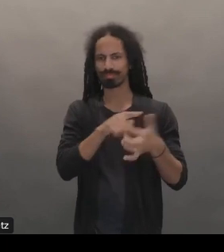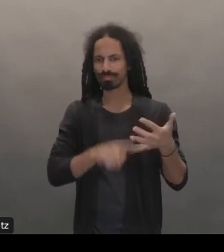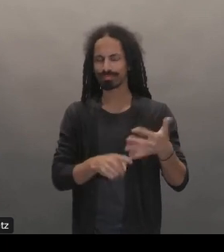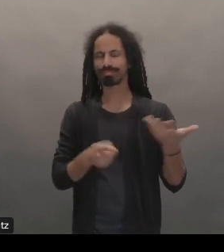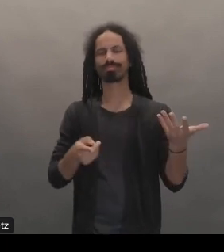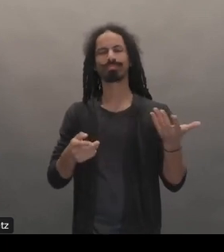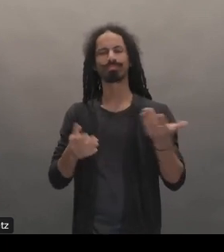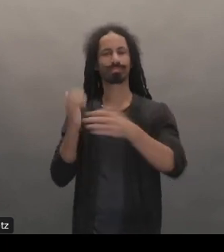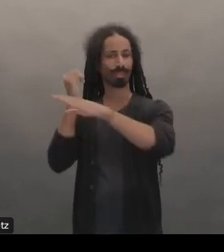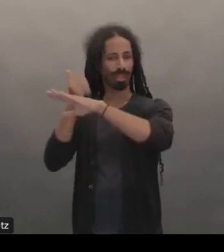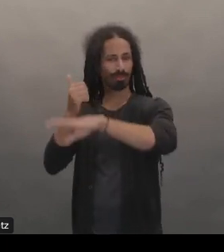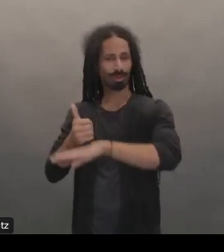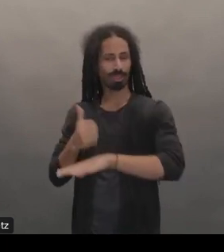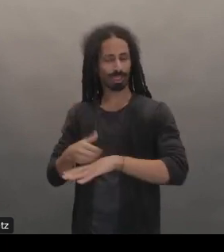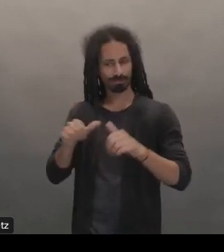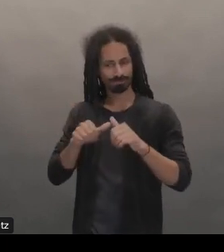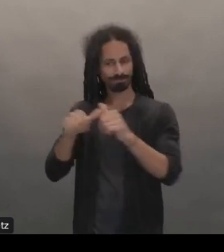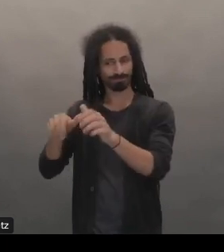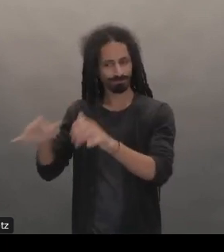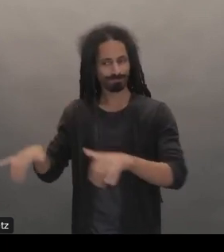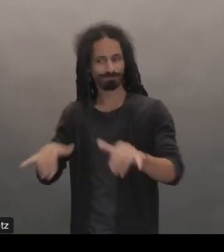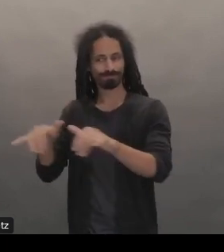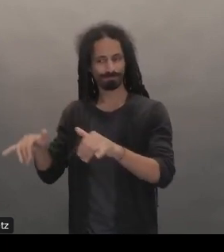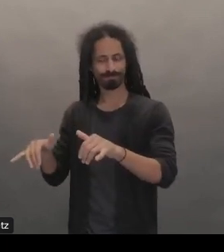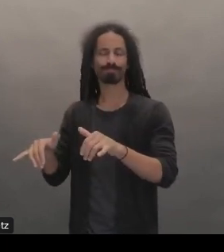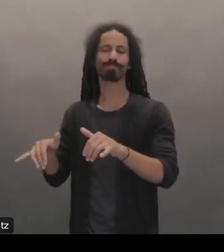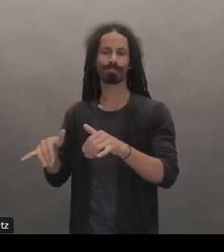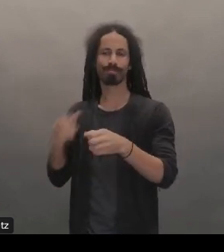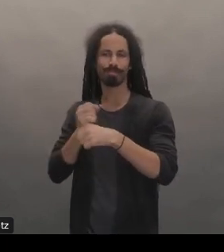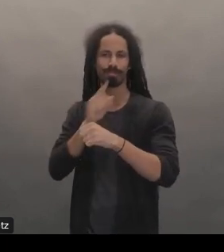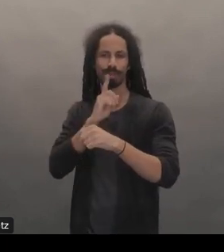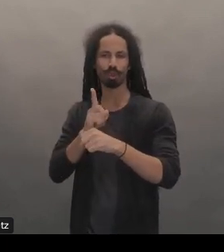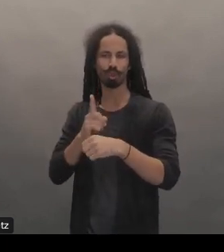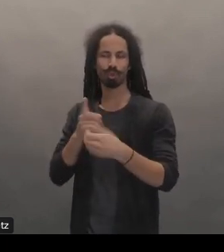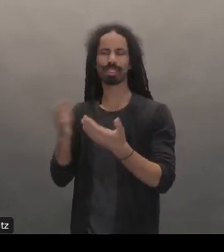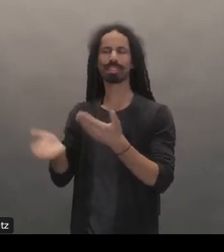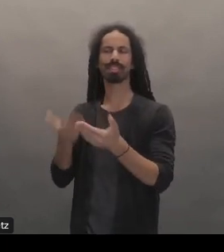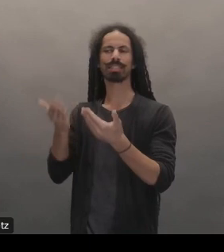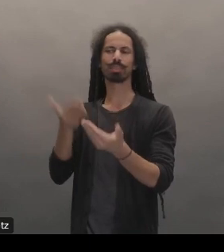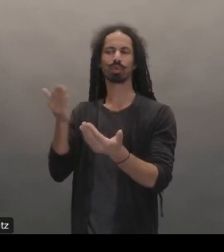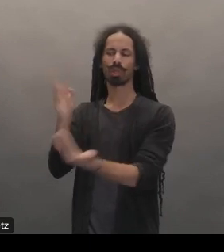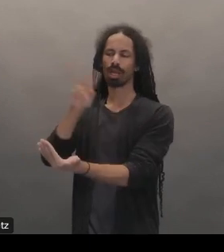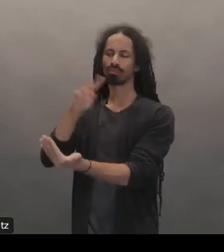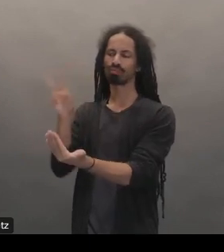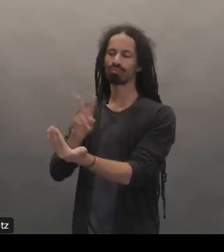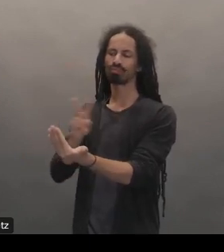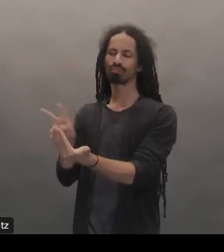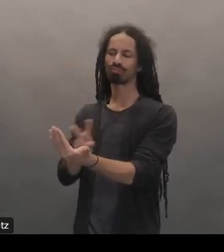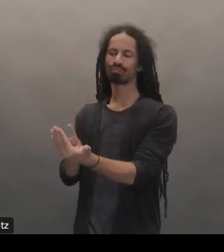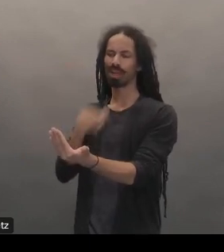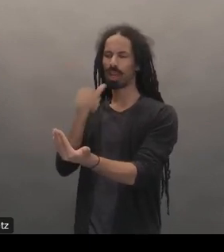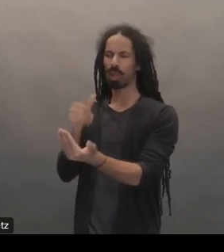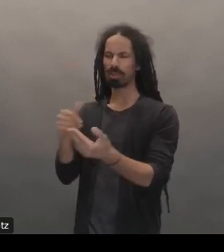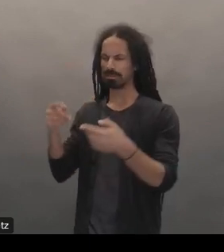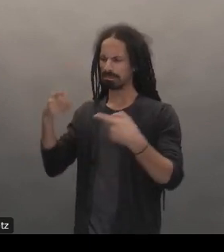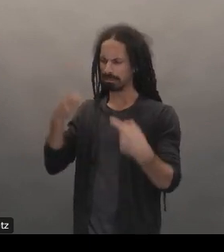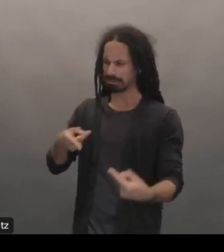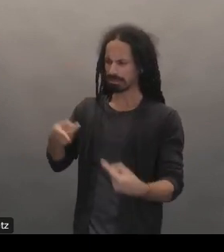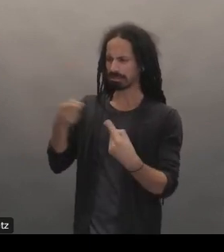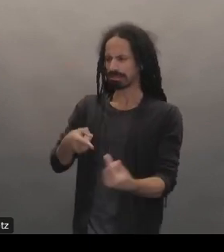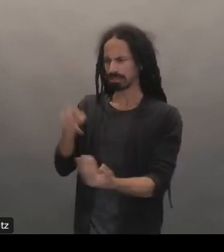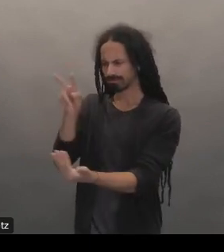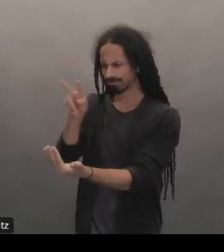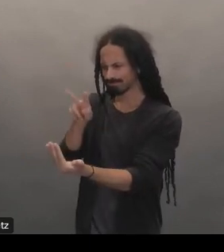consistency in the formatting of information does allow for information to just very easily be accessed and